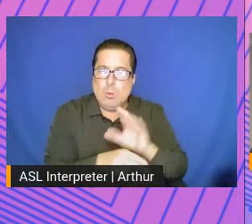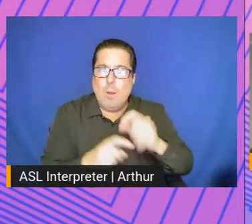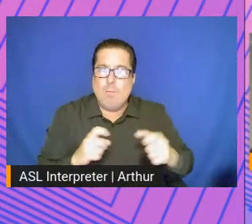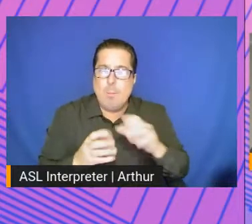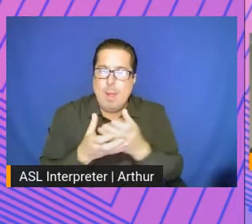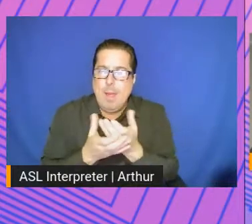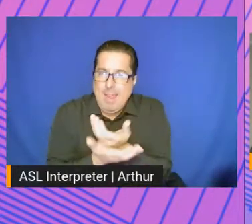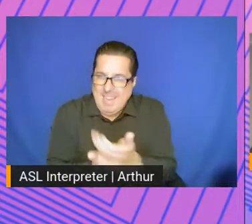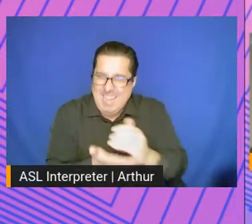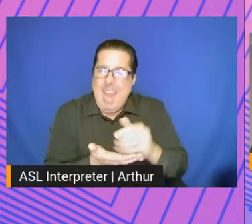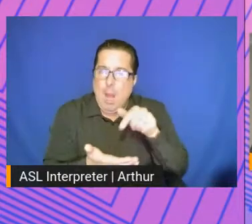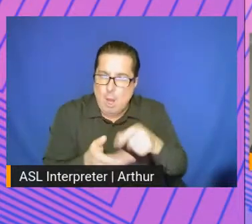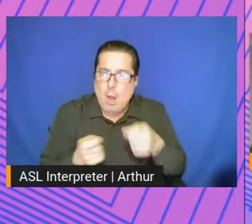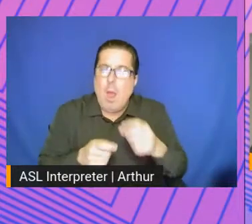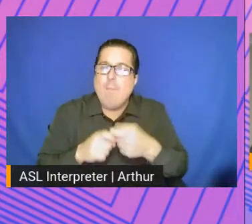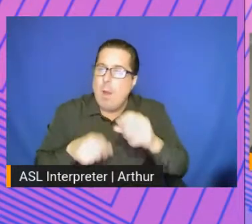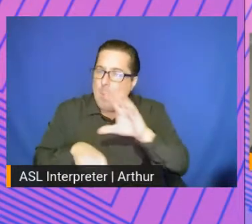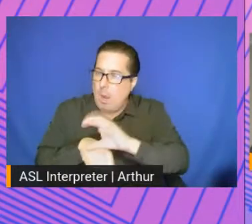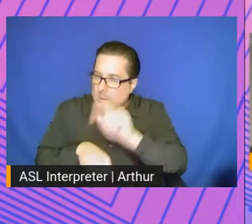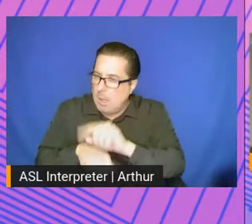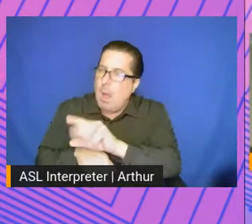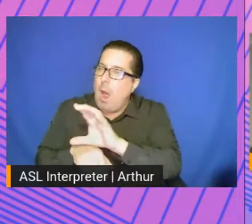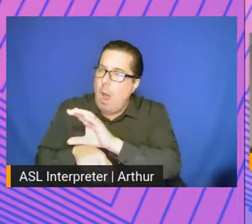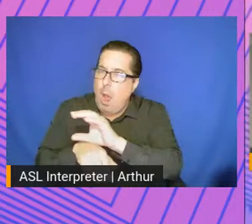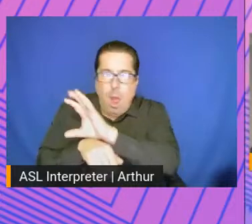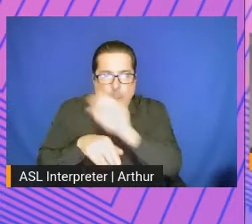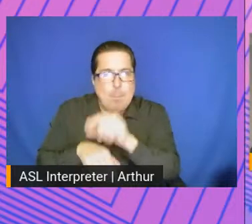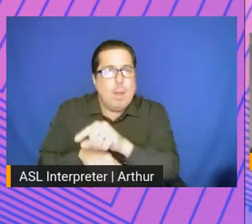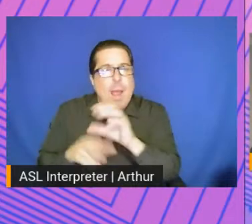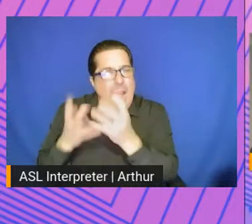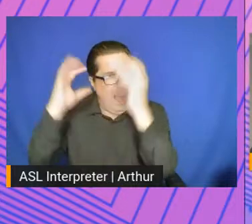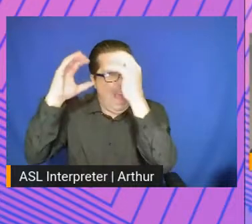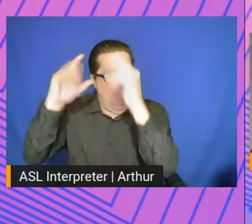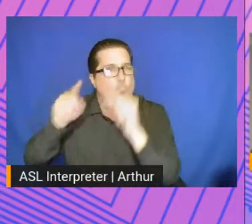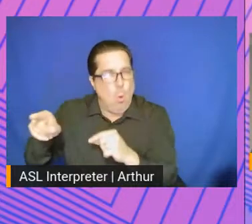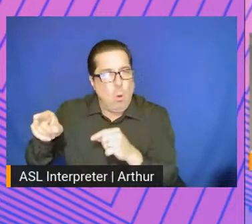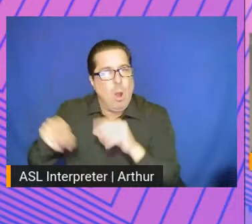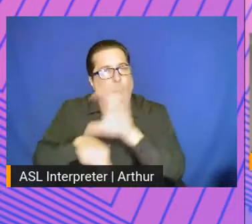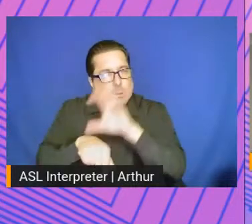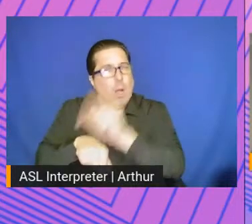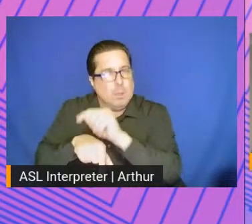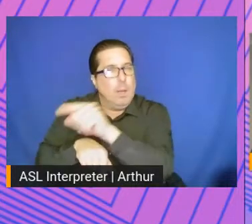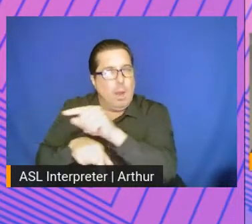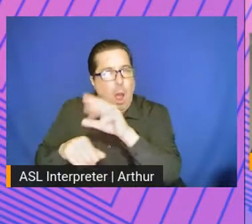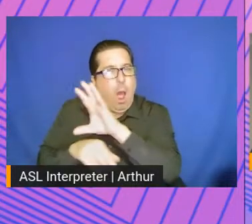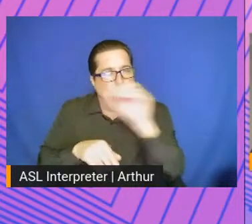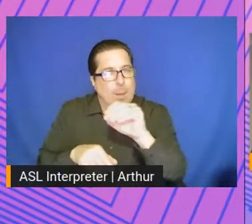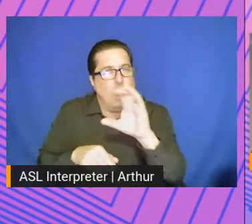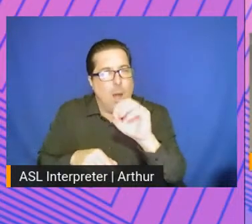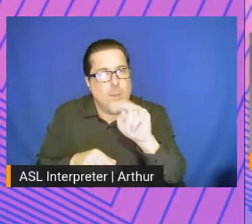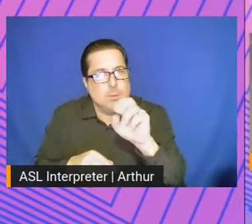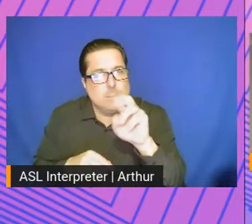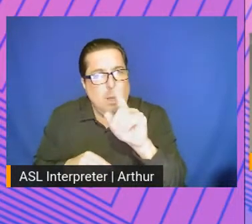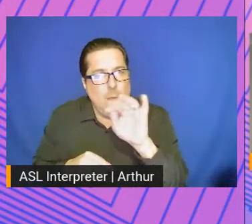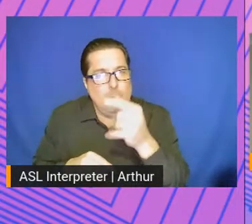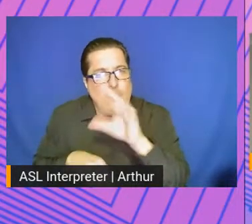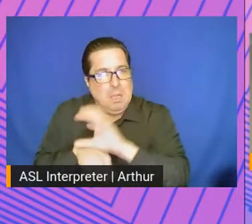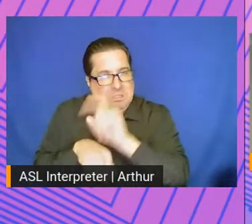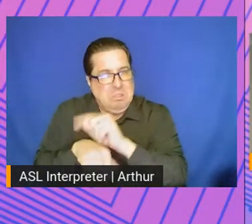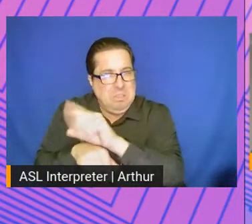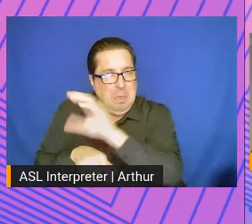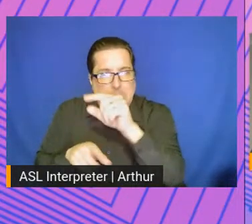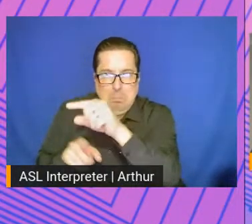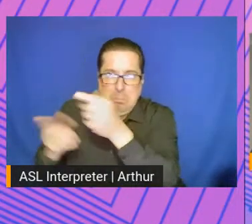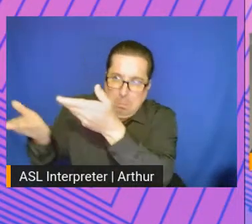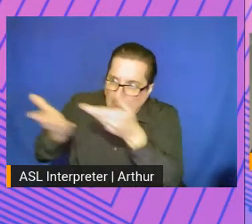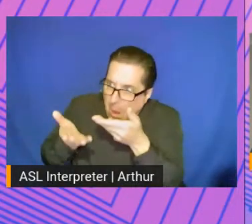now, which is a consulting company for a cloud native consulting company. And so The external secrets operator is a Kubernetes operator that allows